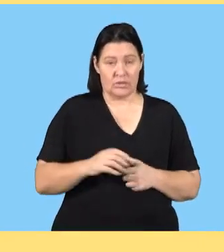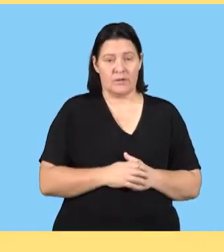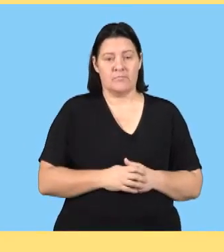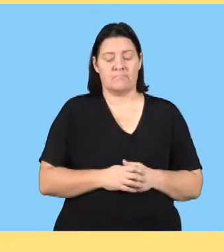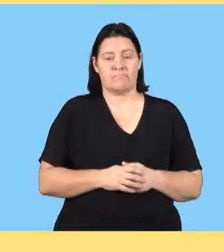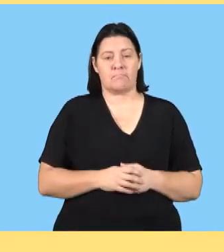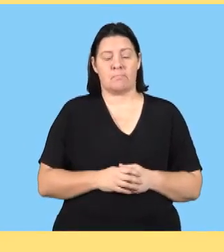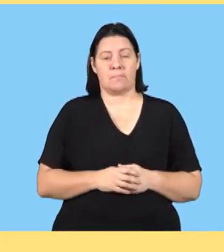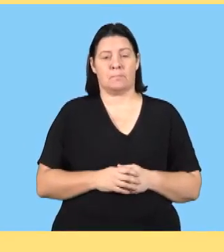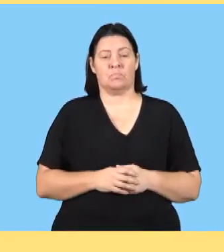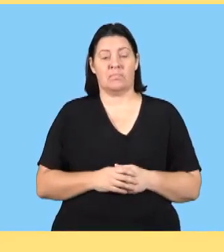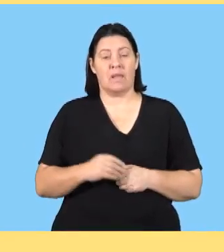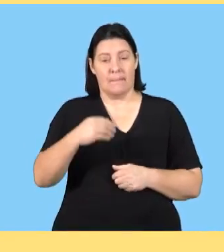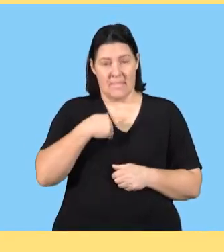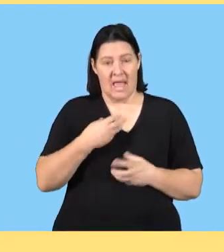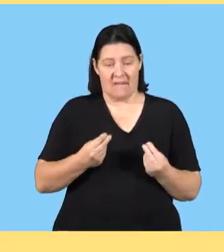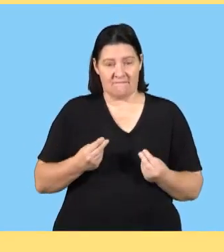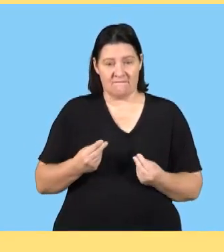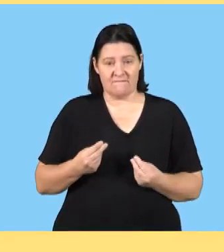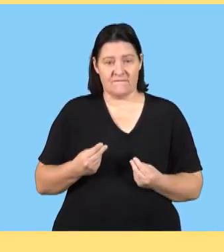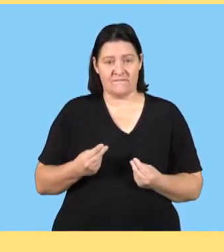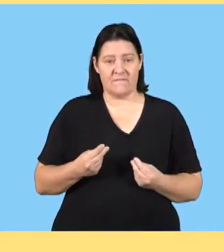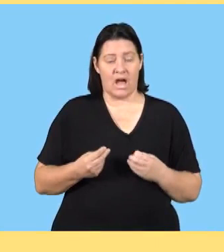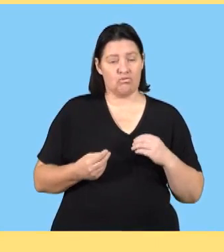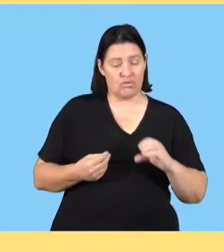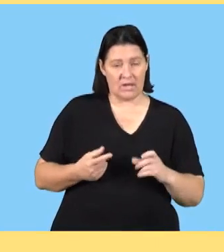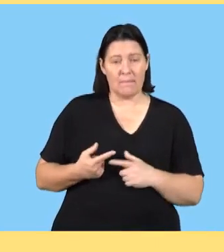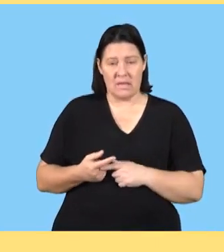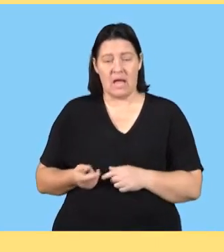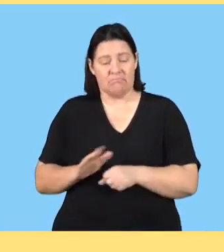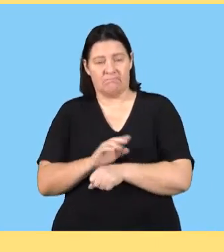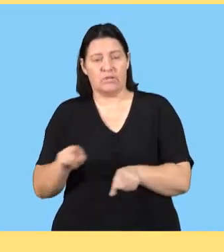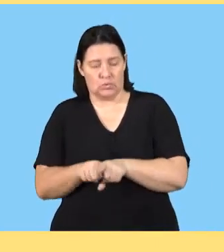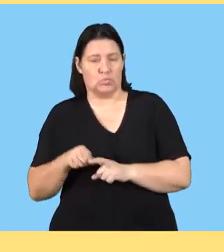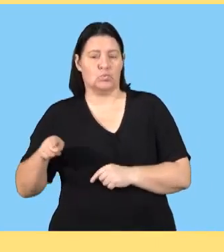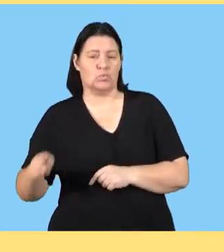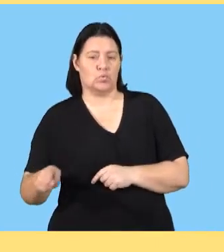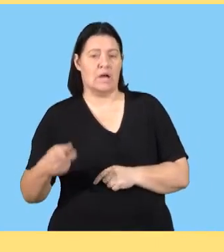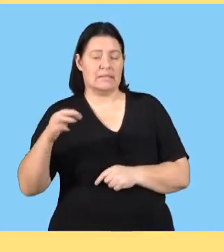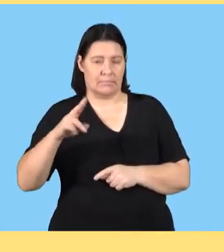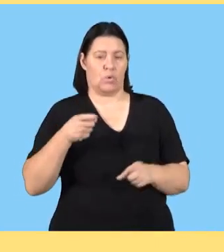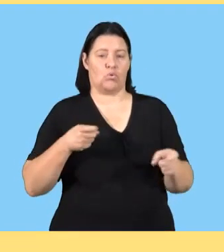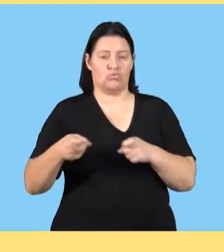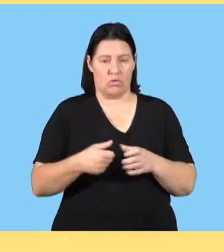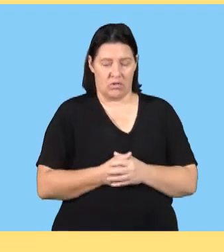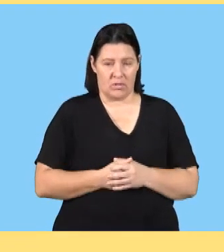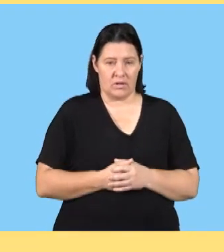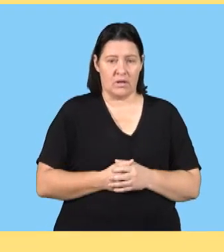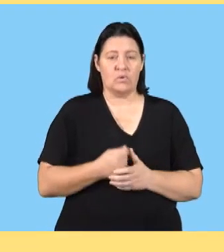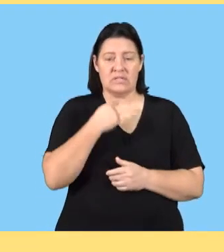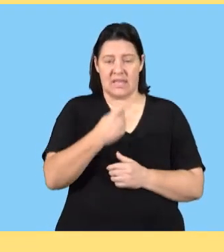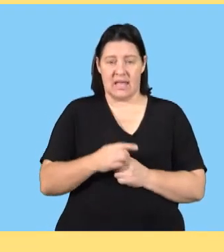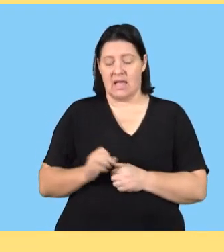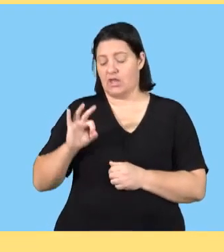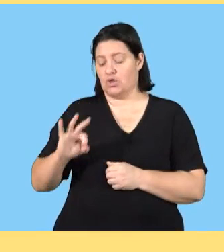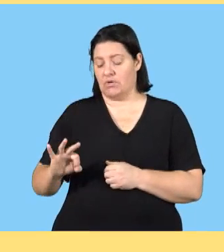my debtors control. And if I have credited A. Adams, I must come also and do the same in the debtors control. I'll come